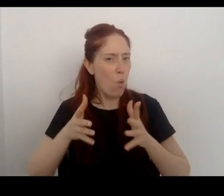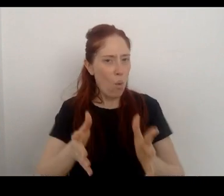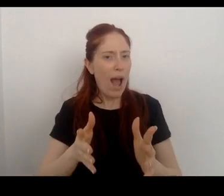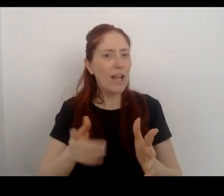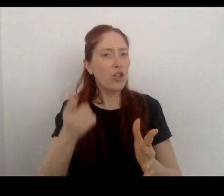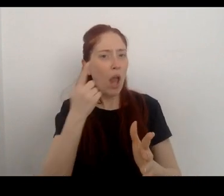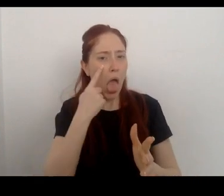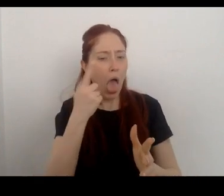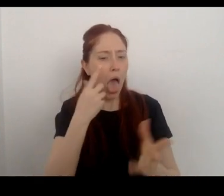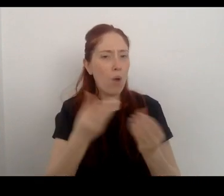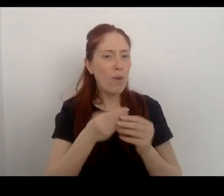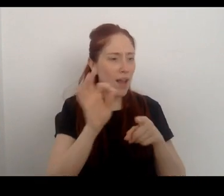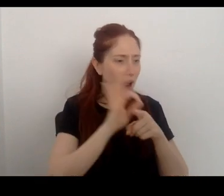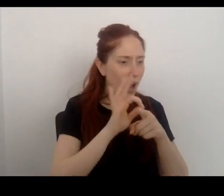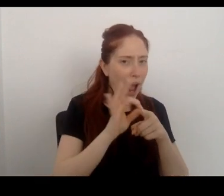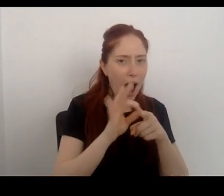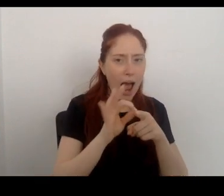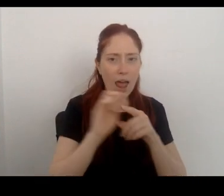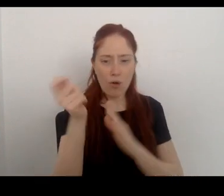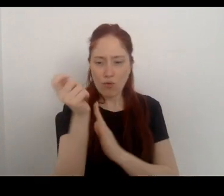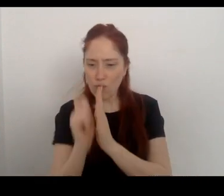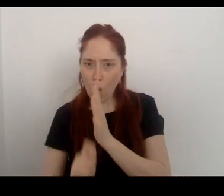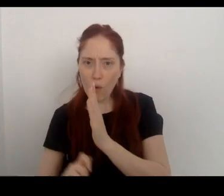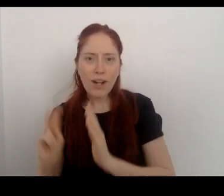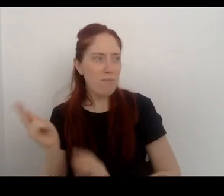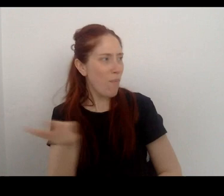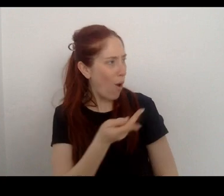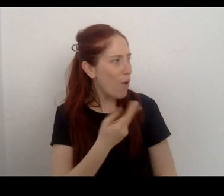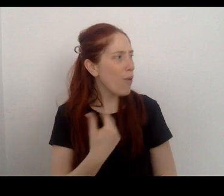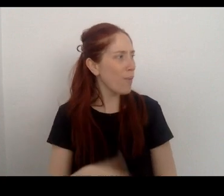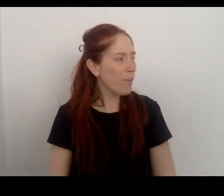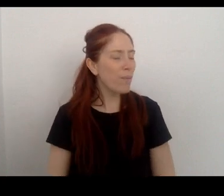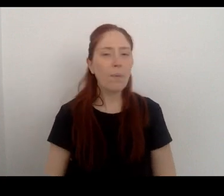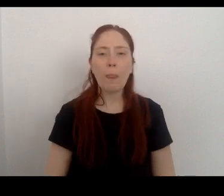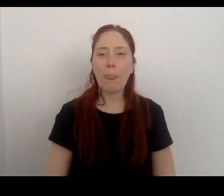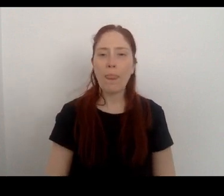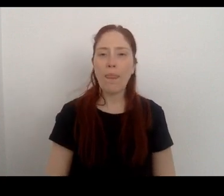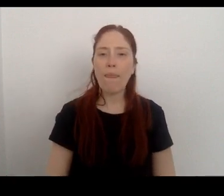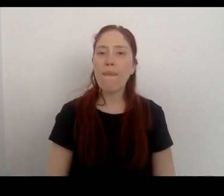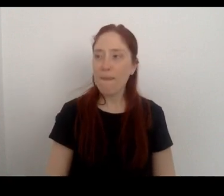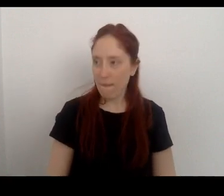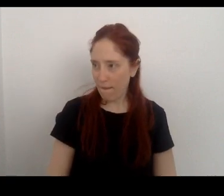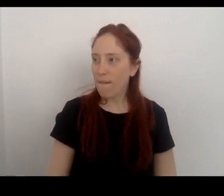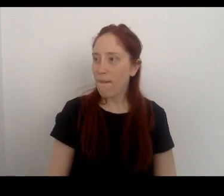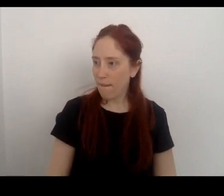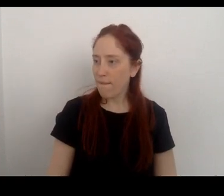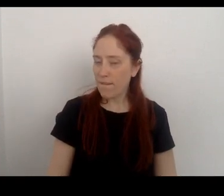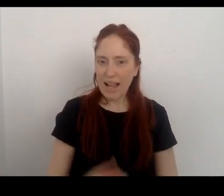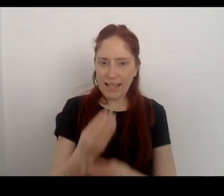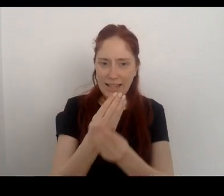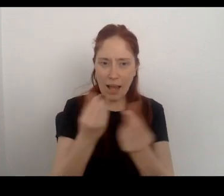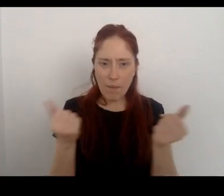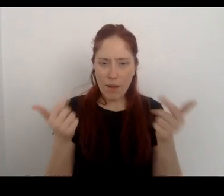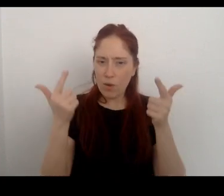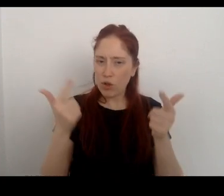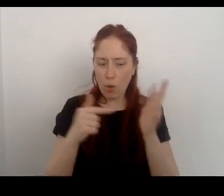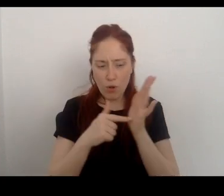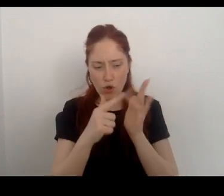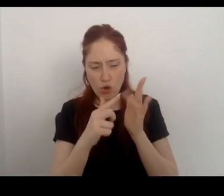Yeah, those long extended tonal drawings are just so subtle and full of